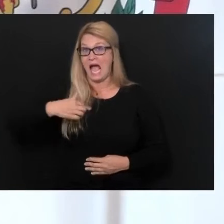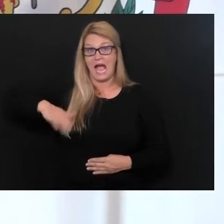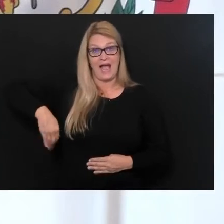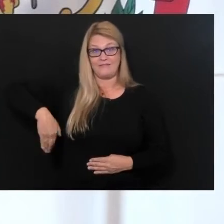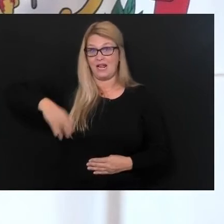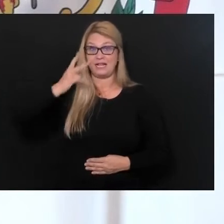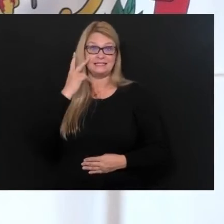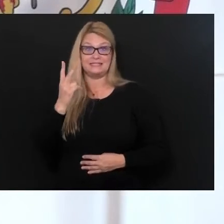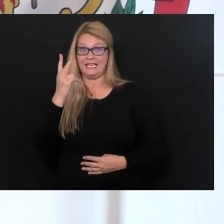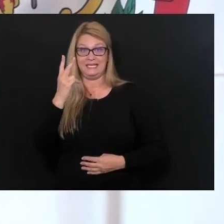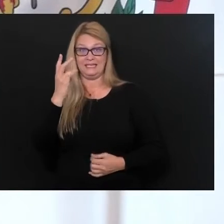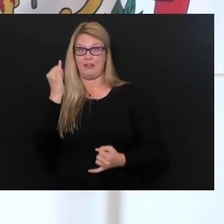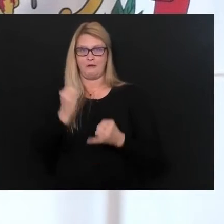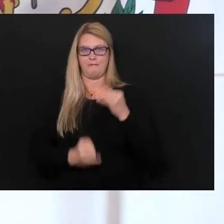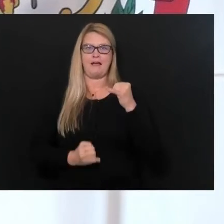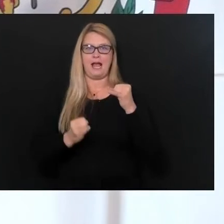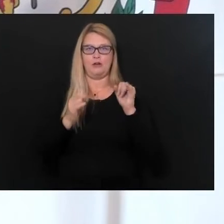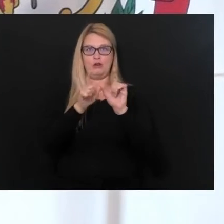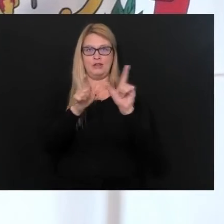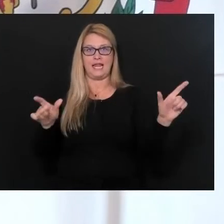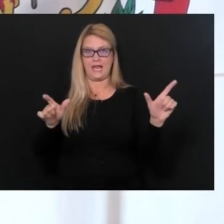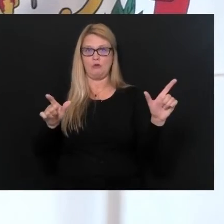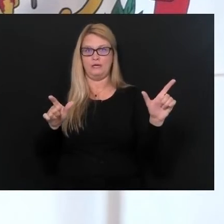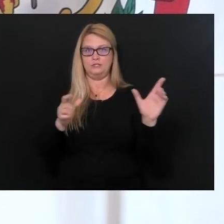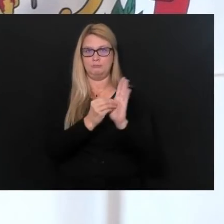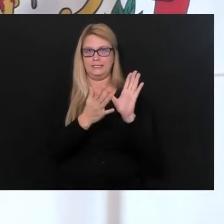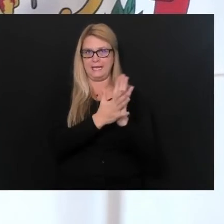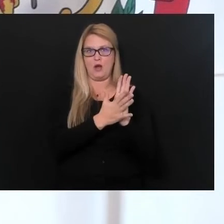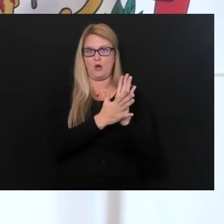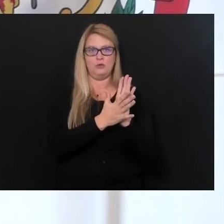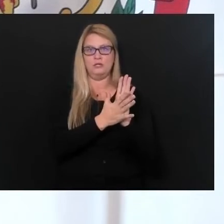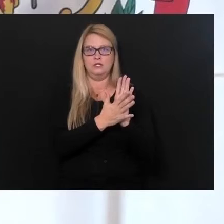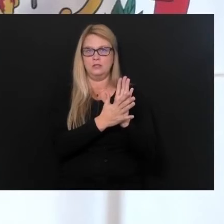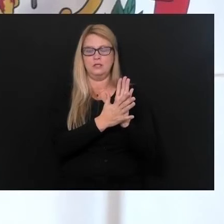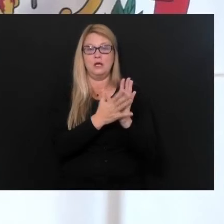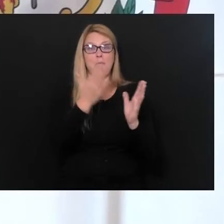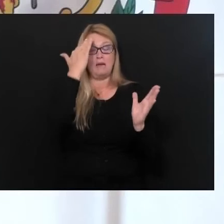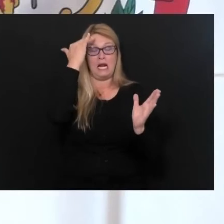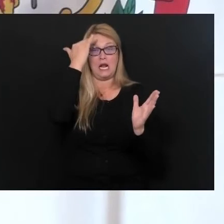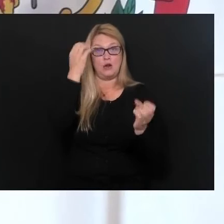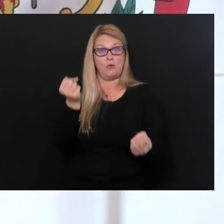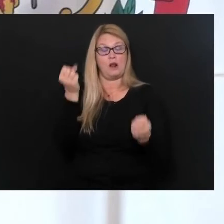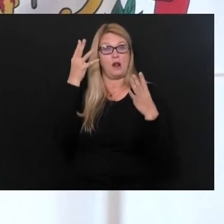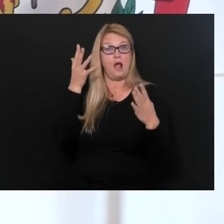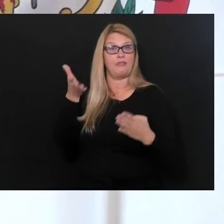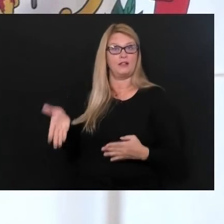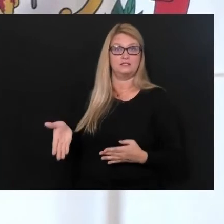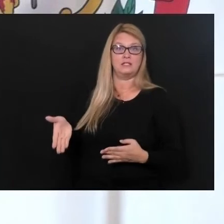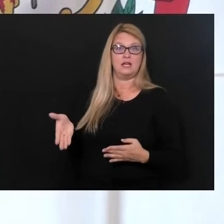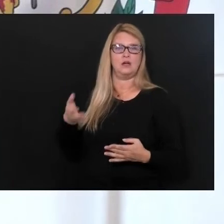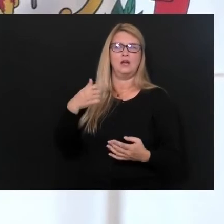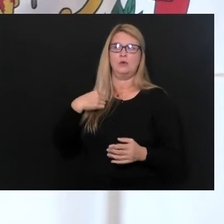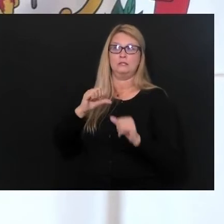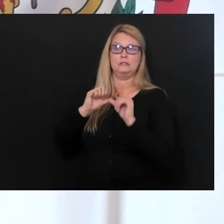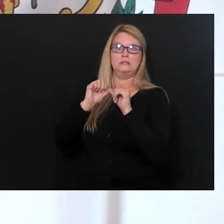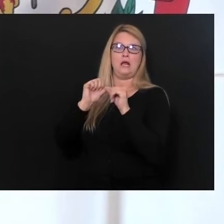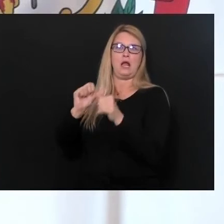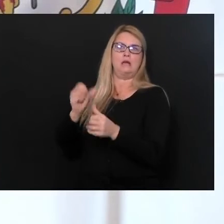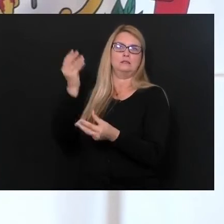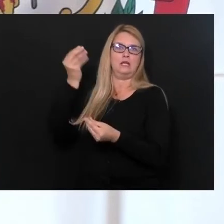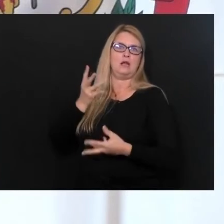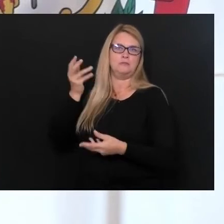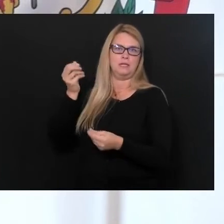final language, but I know a lot, that's in there. Naturally, we're getting updates,